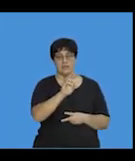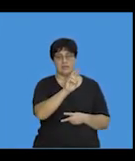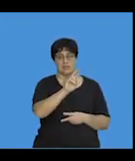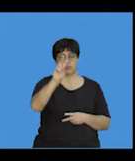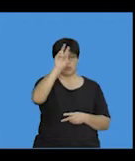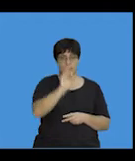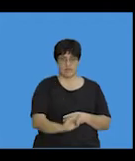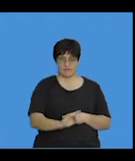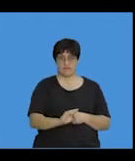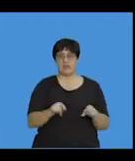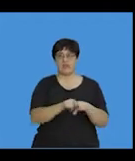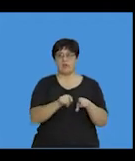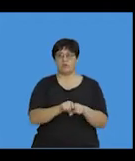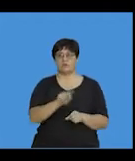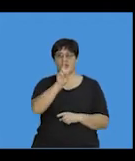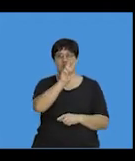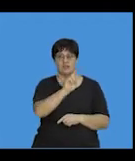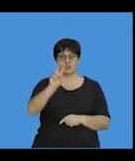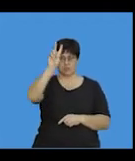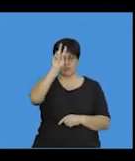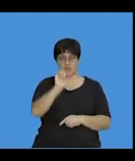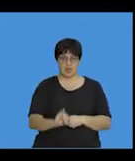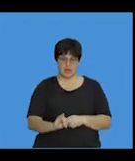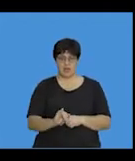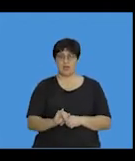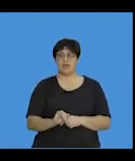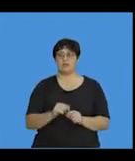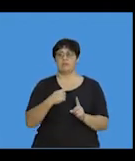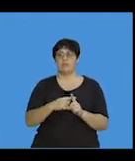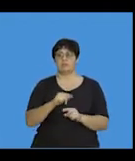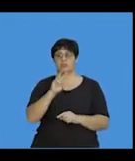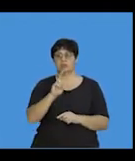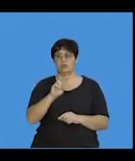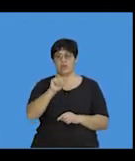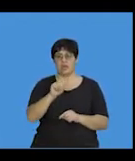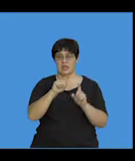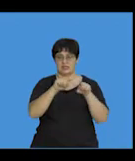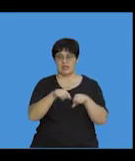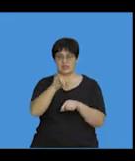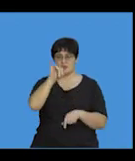plus 2a delta y. Delta y, of course, is displacement.